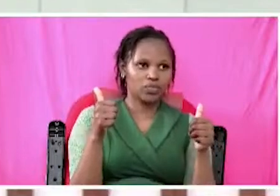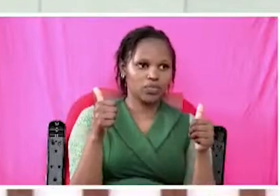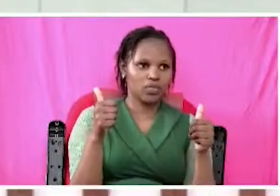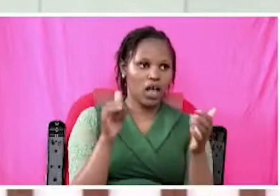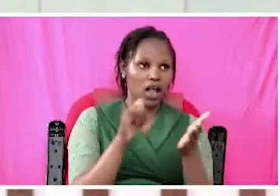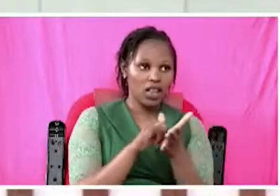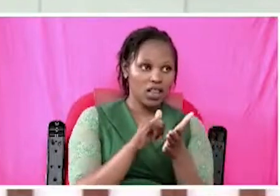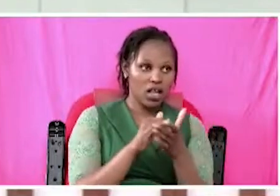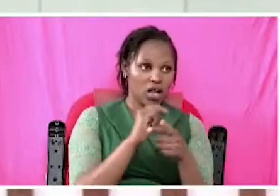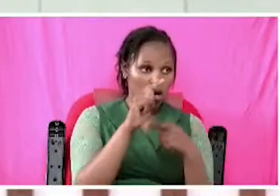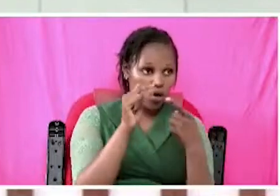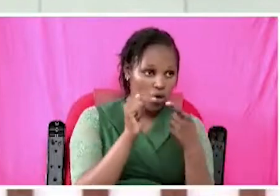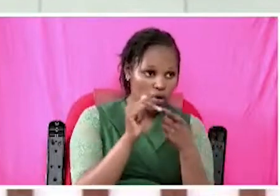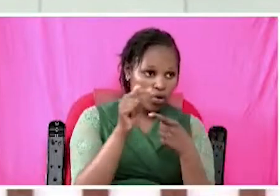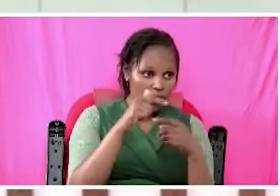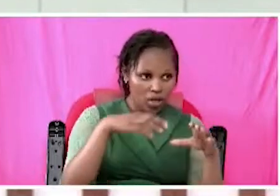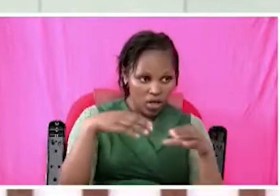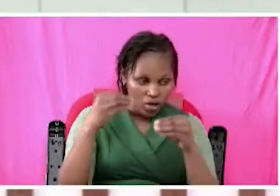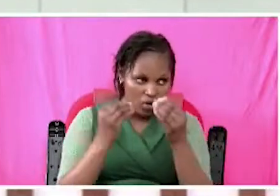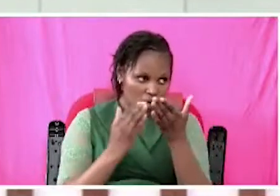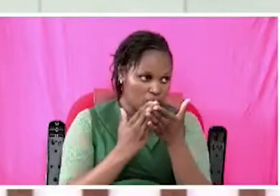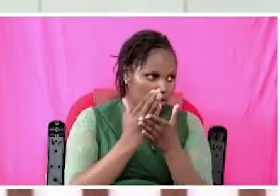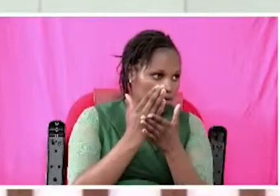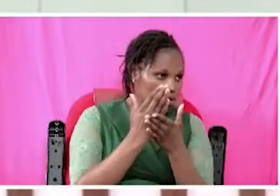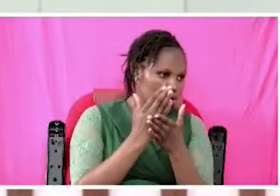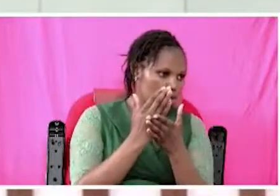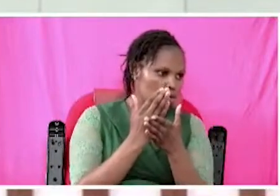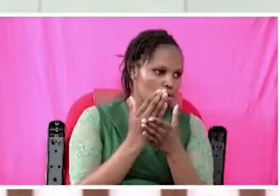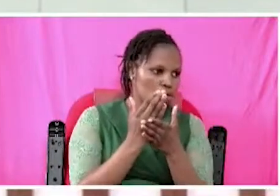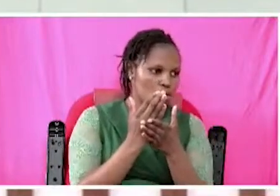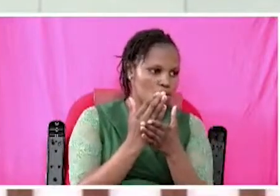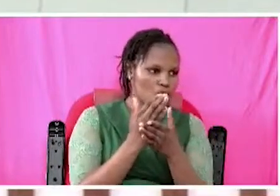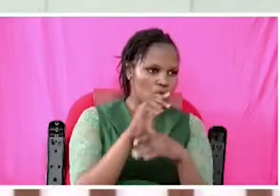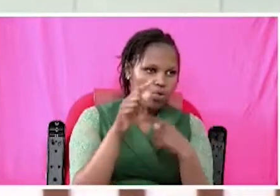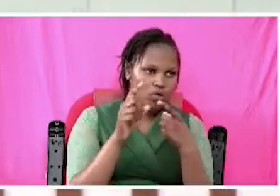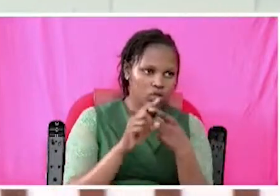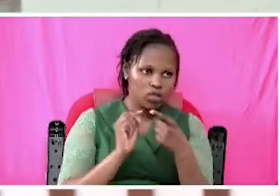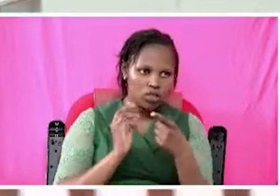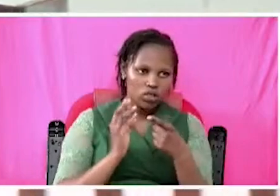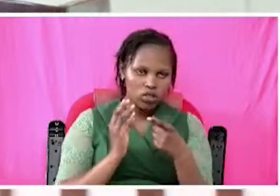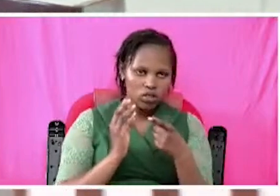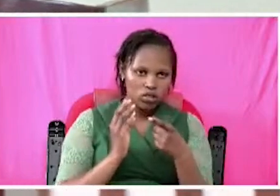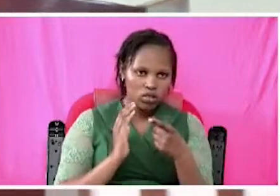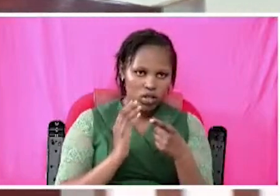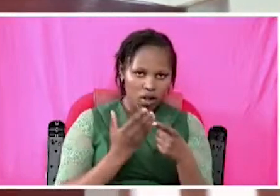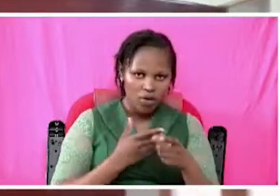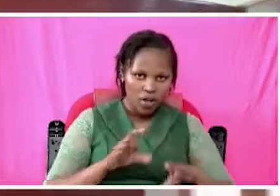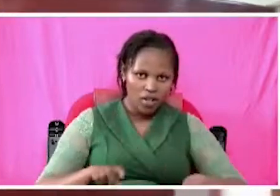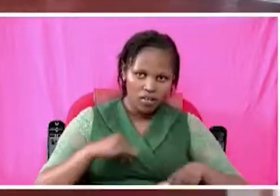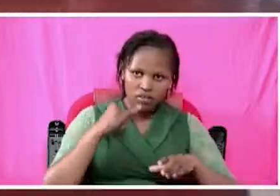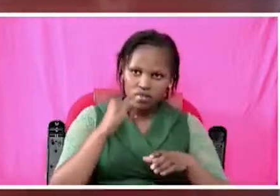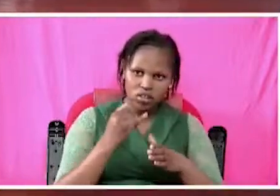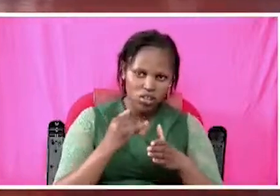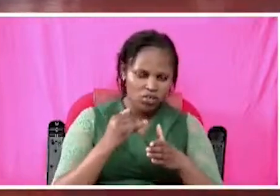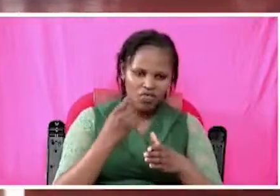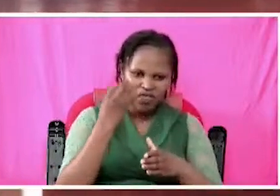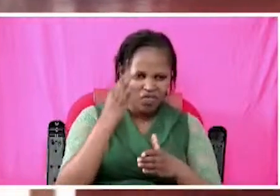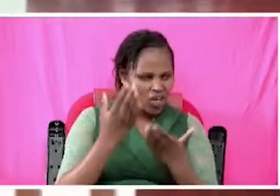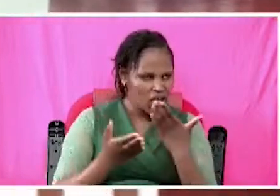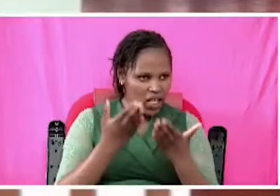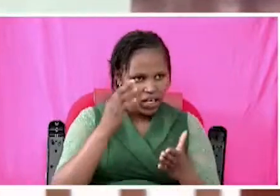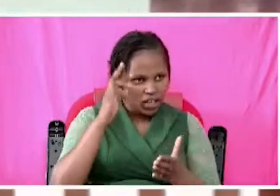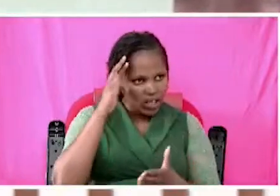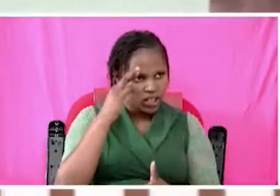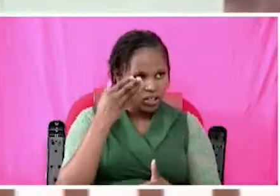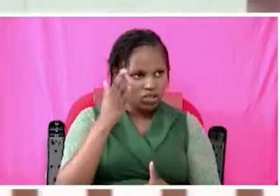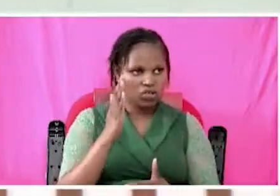that when we are going through stuff, when our life is going through a downward spiral, for whatever reason,